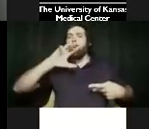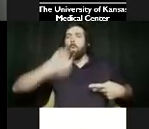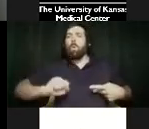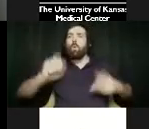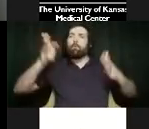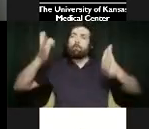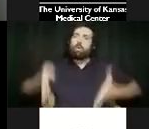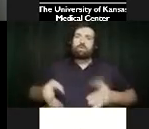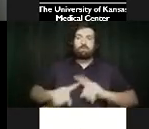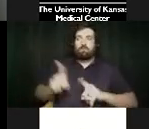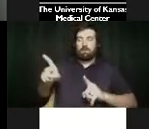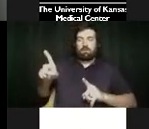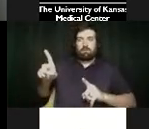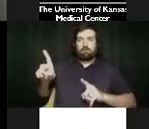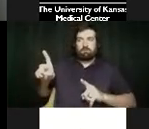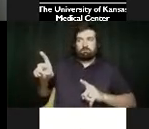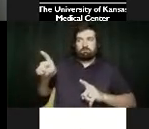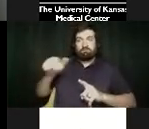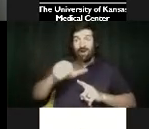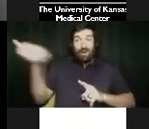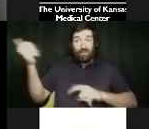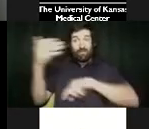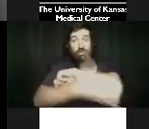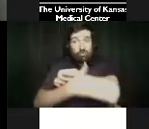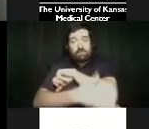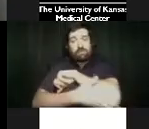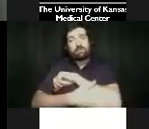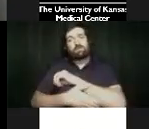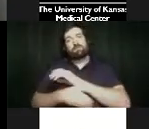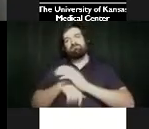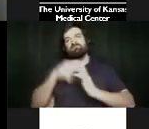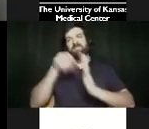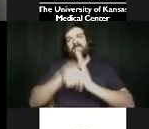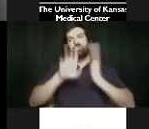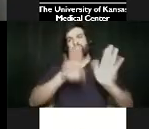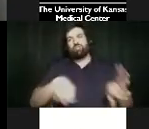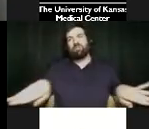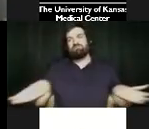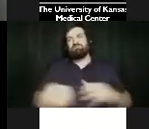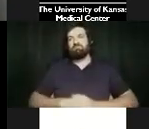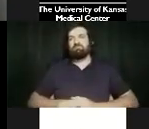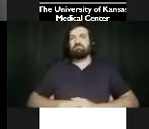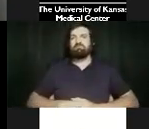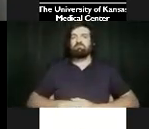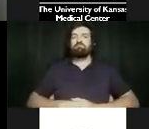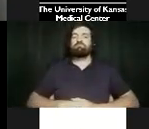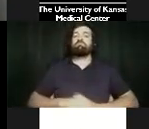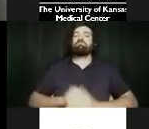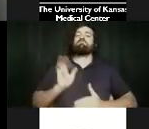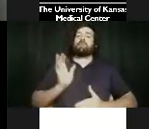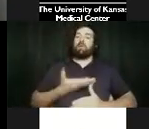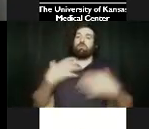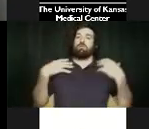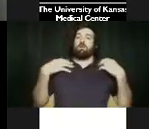but in the developing world, pneumonia is what kills children by far. And so when we address our health